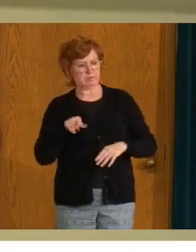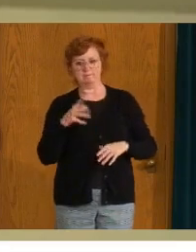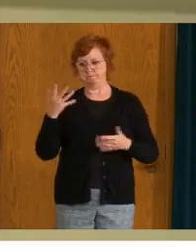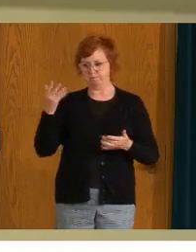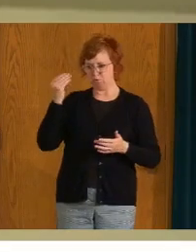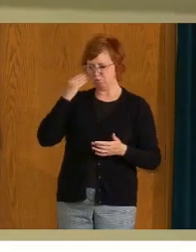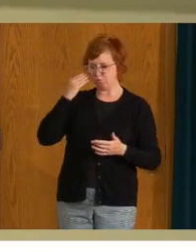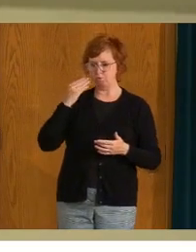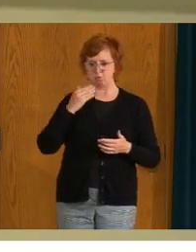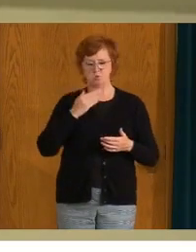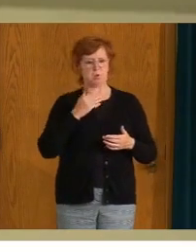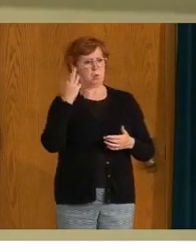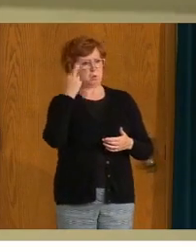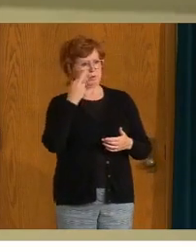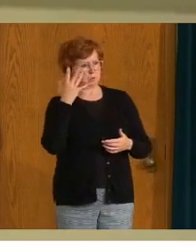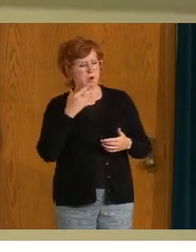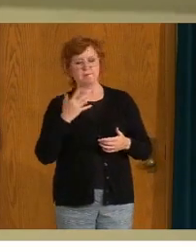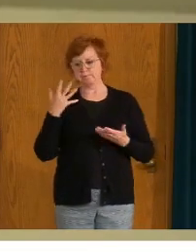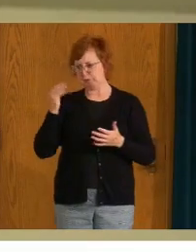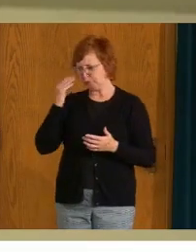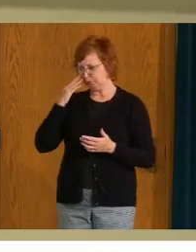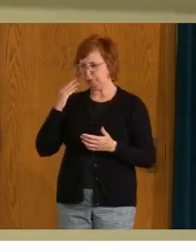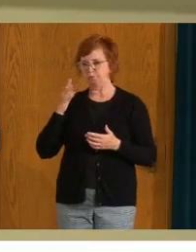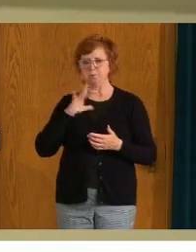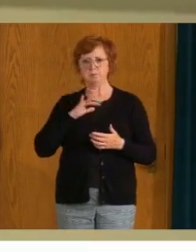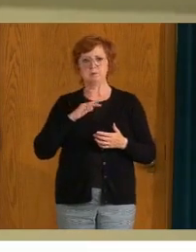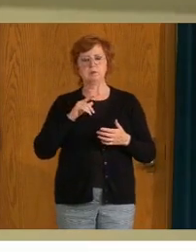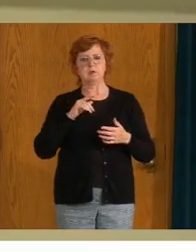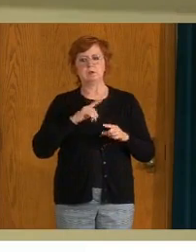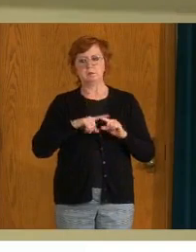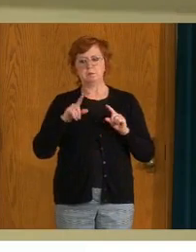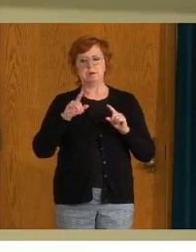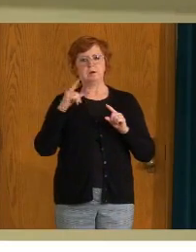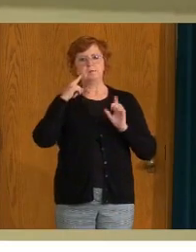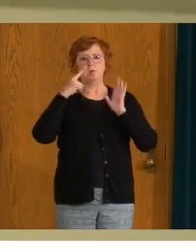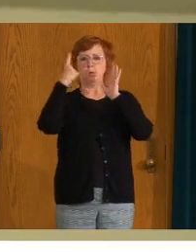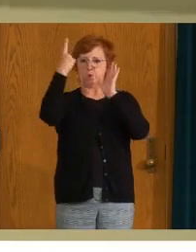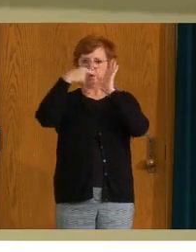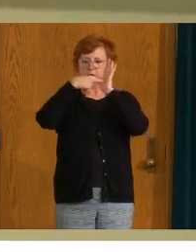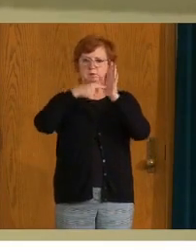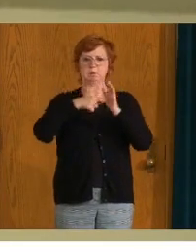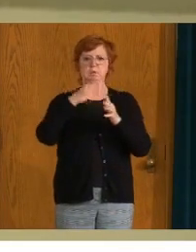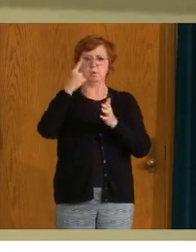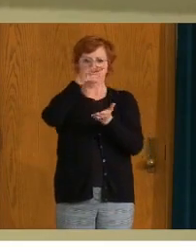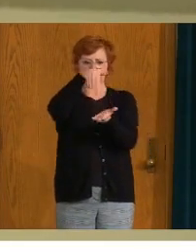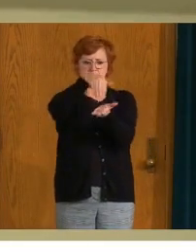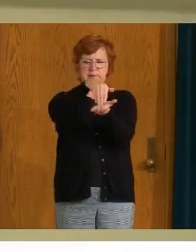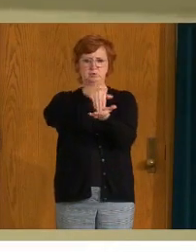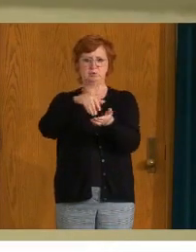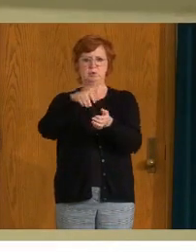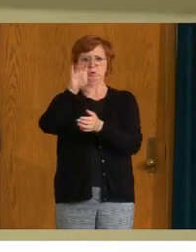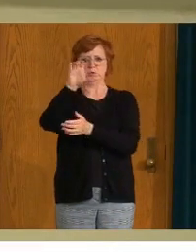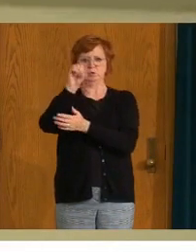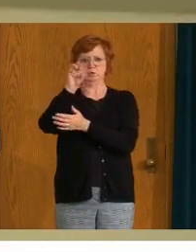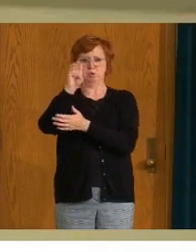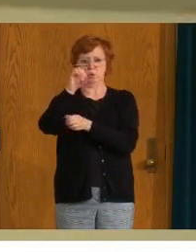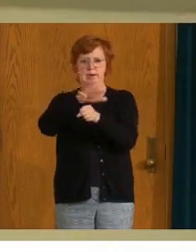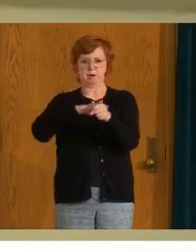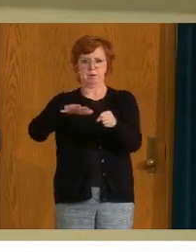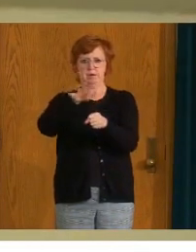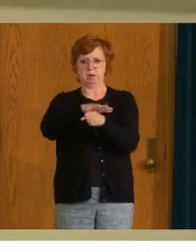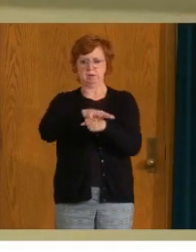are targeting efforts, for example, in core neighborhoods to bring it to those communities